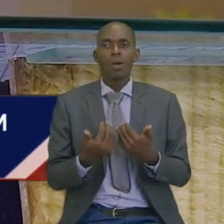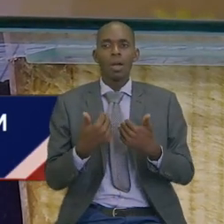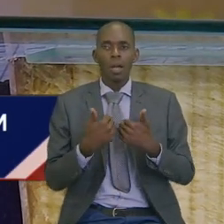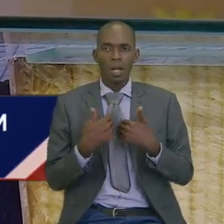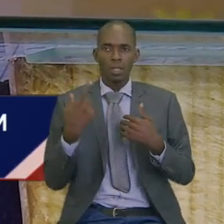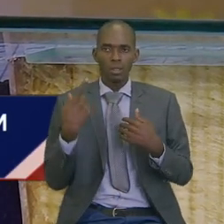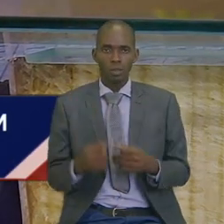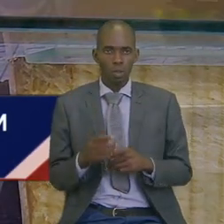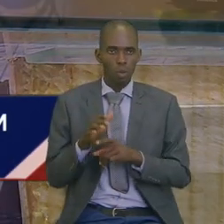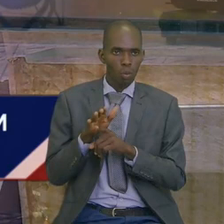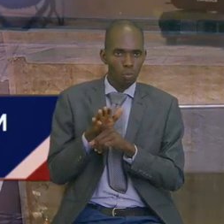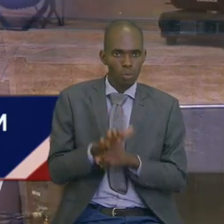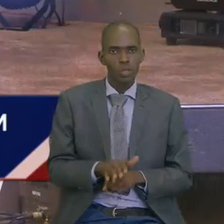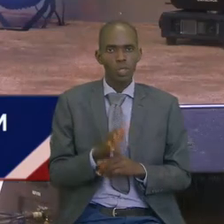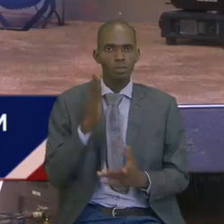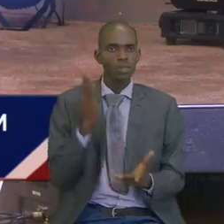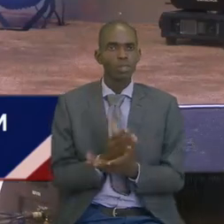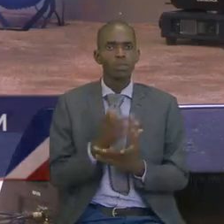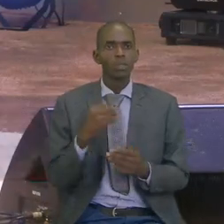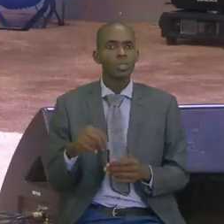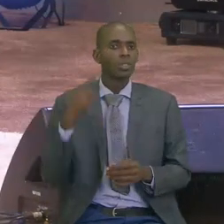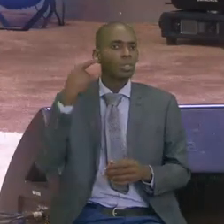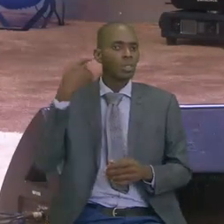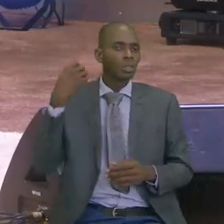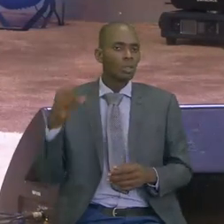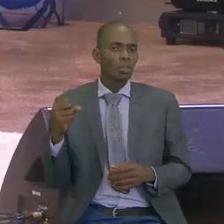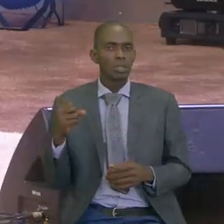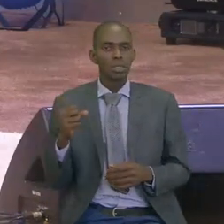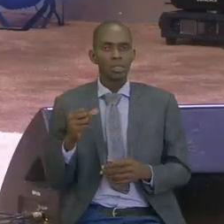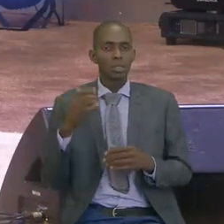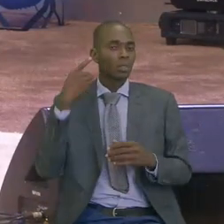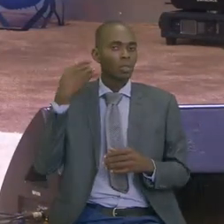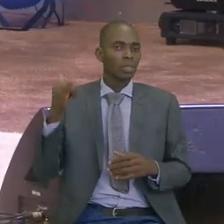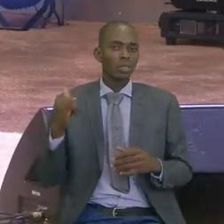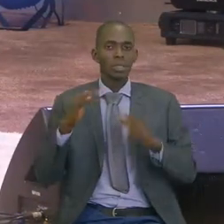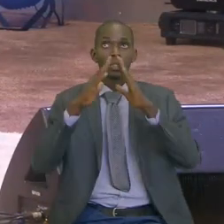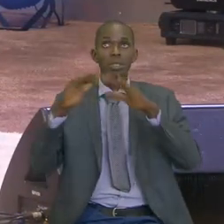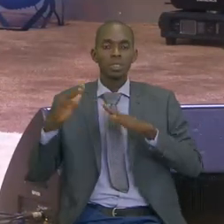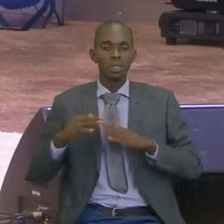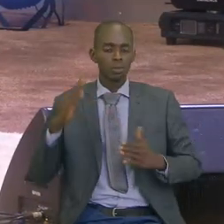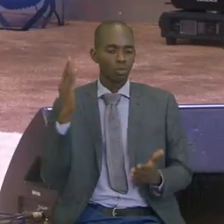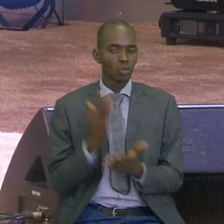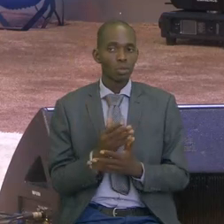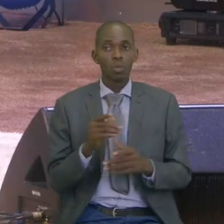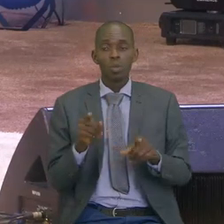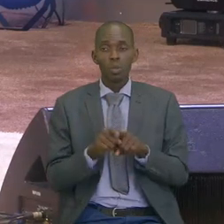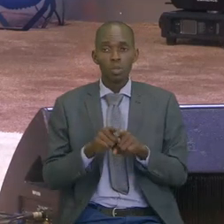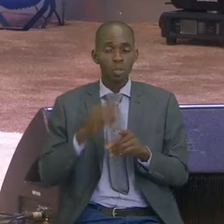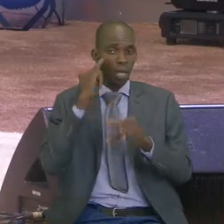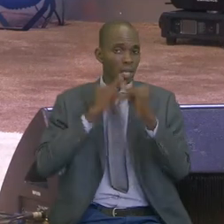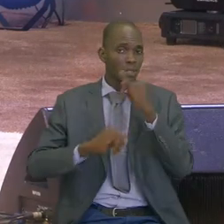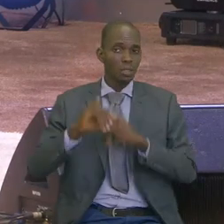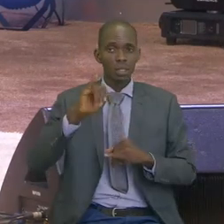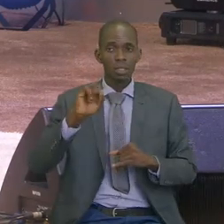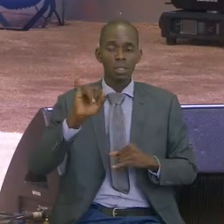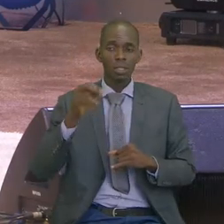oppressor seized the golden city? Seized. Even Isaiah knew prophetically